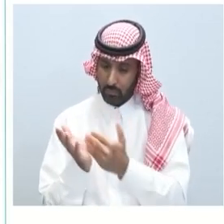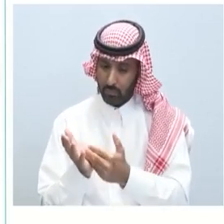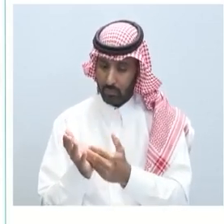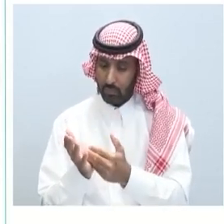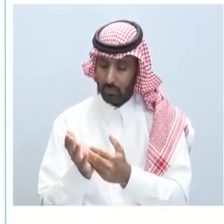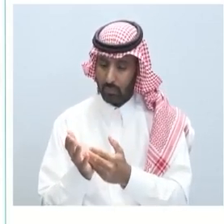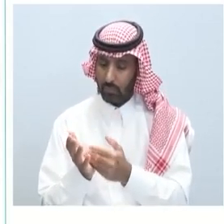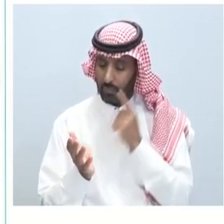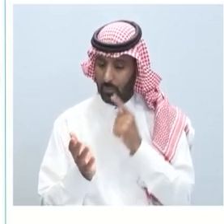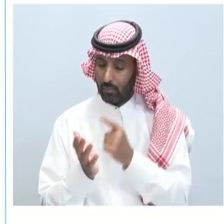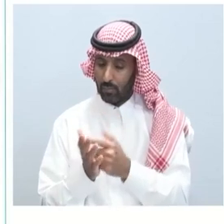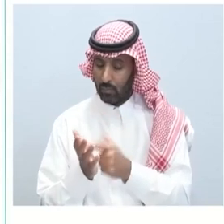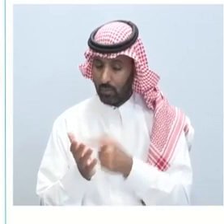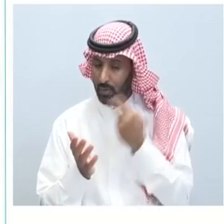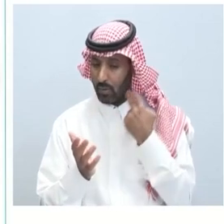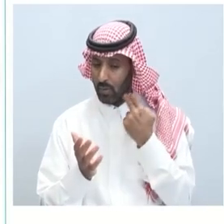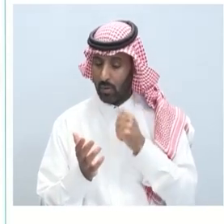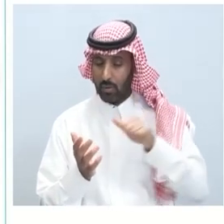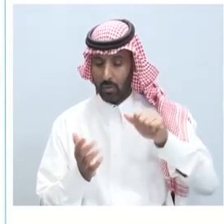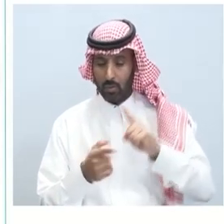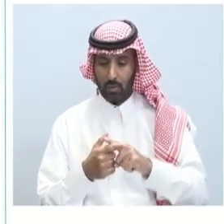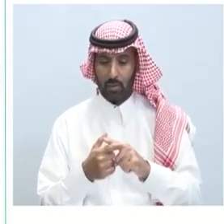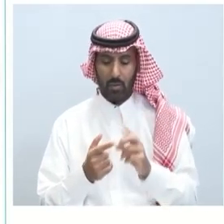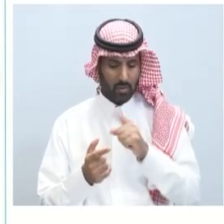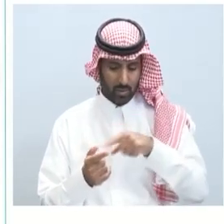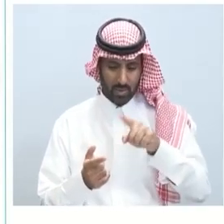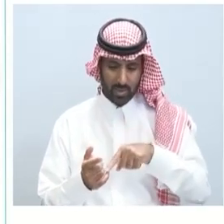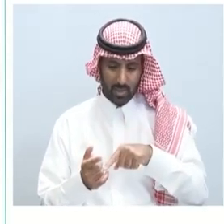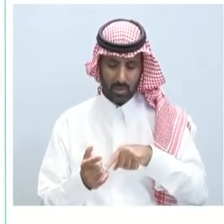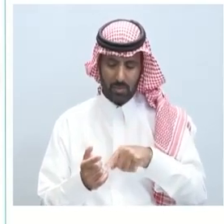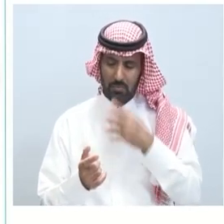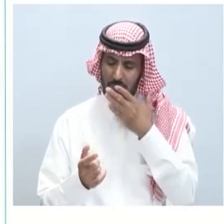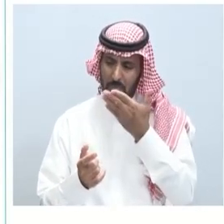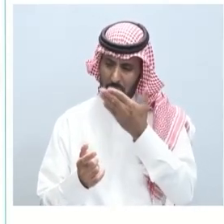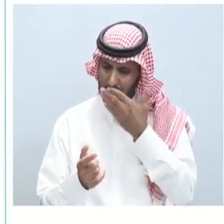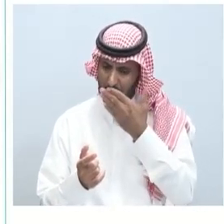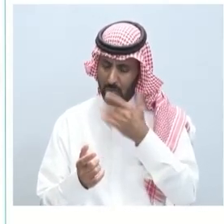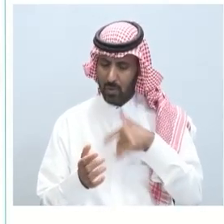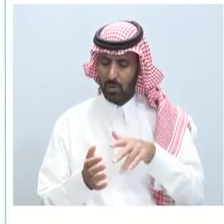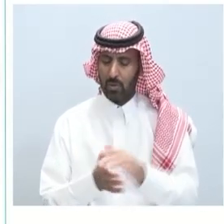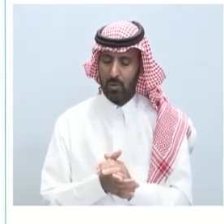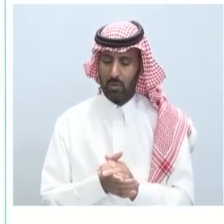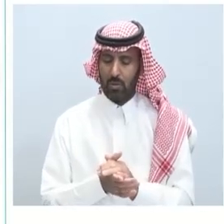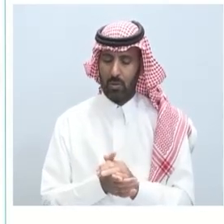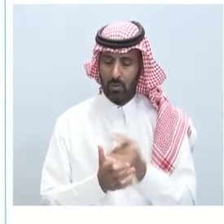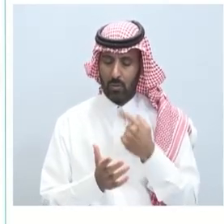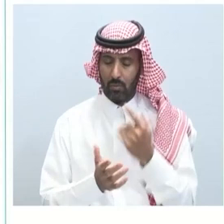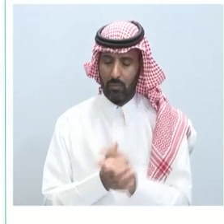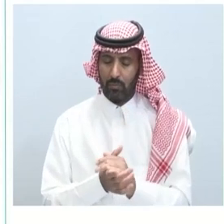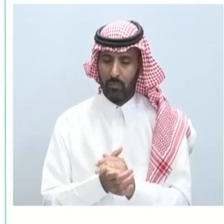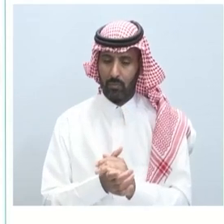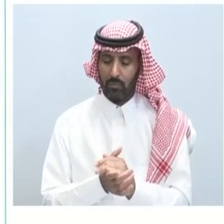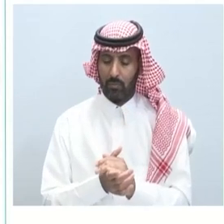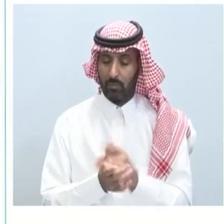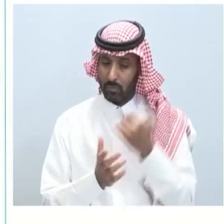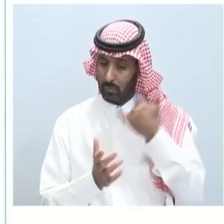and sees that her grade in science is an A. Clearly this is a mistake, but Mariana can get away with it if she doesn't say anything. The